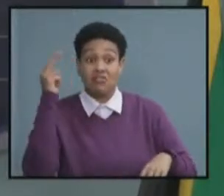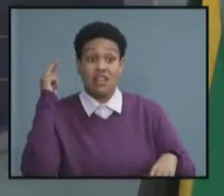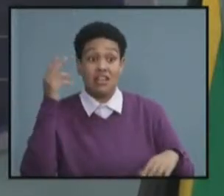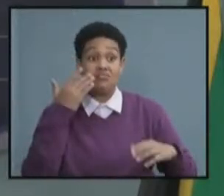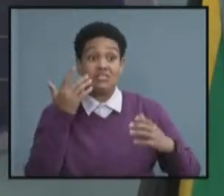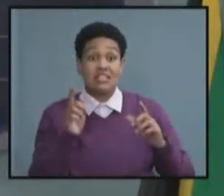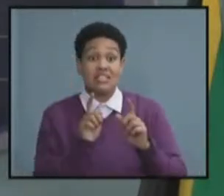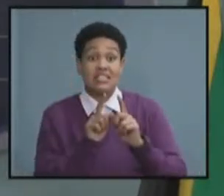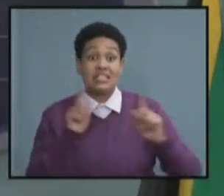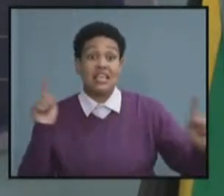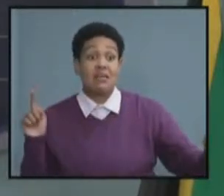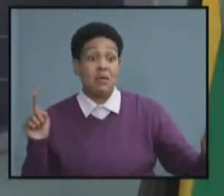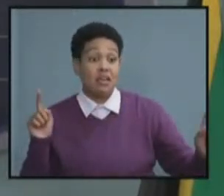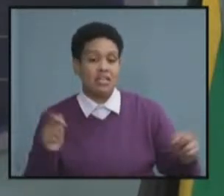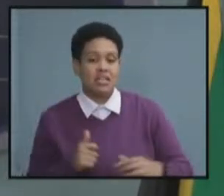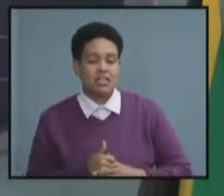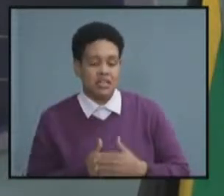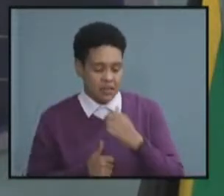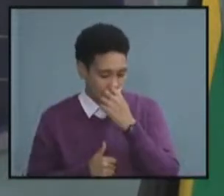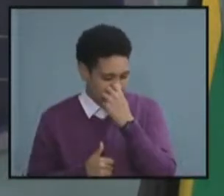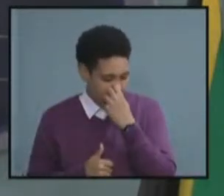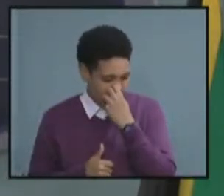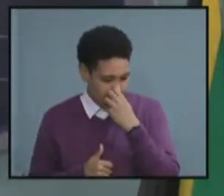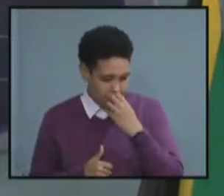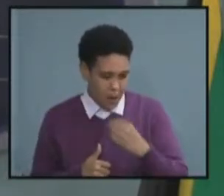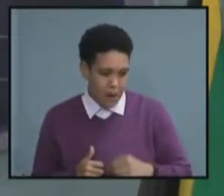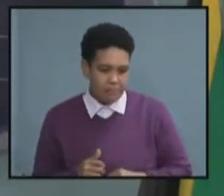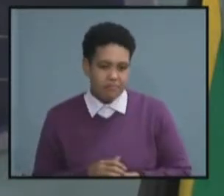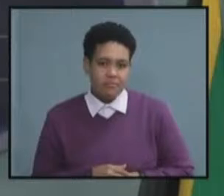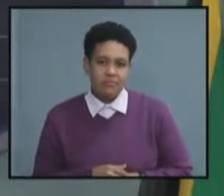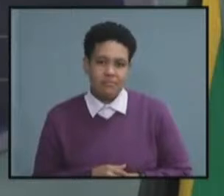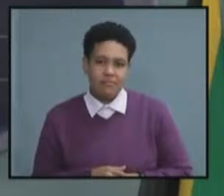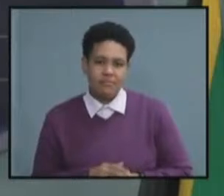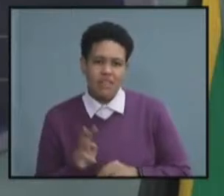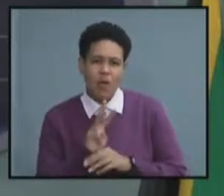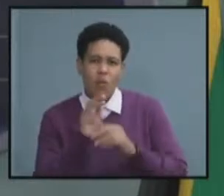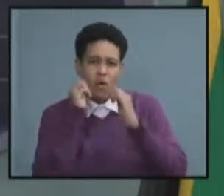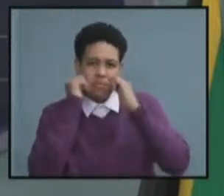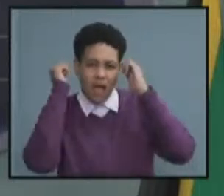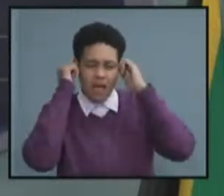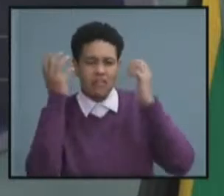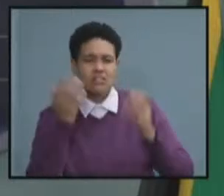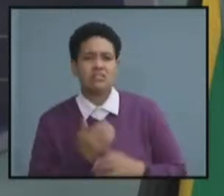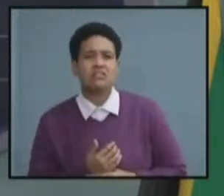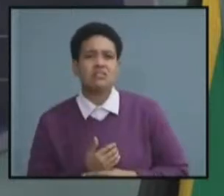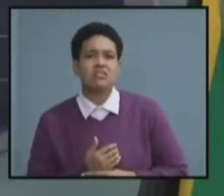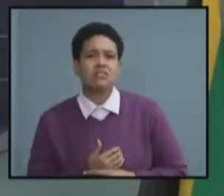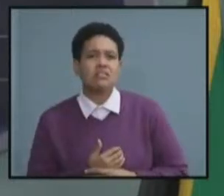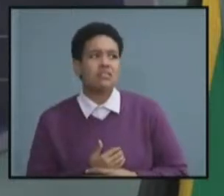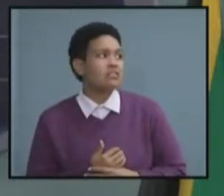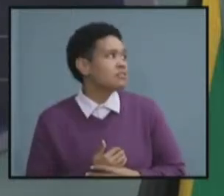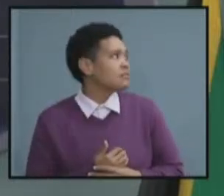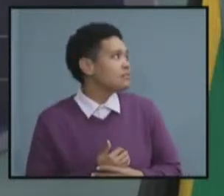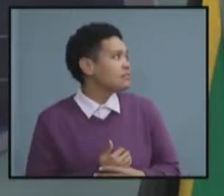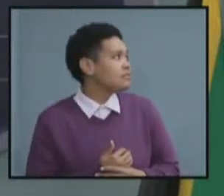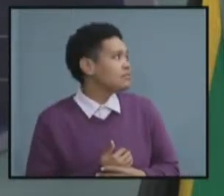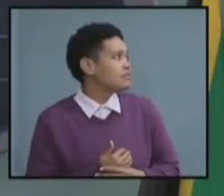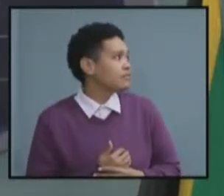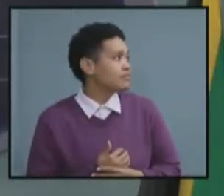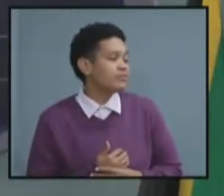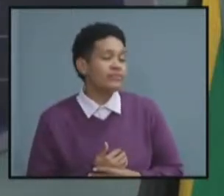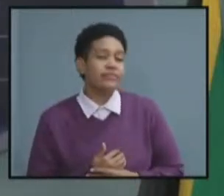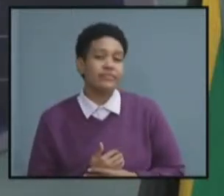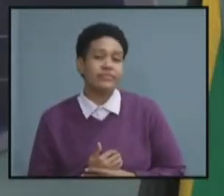apart, and wore masks. So sometimes, we're not going to